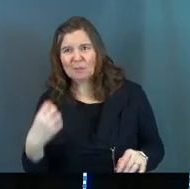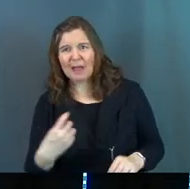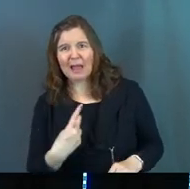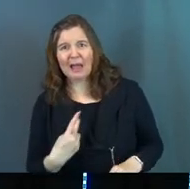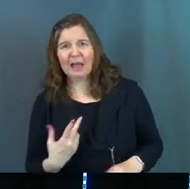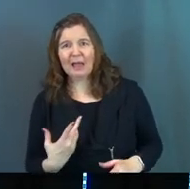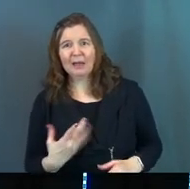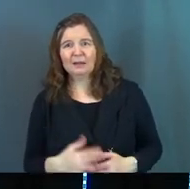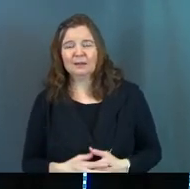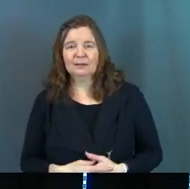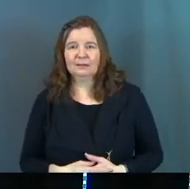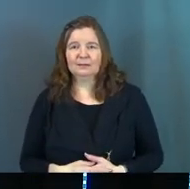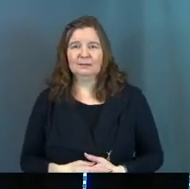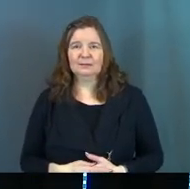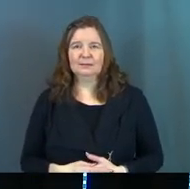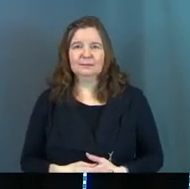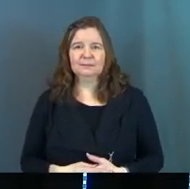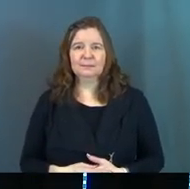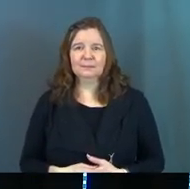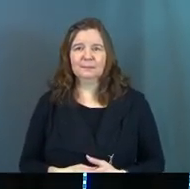back.